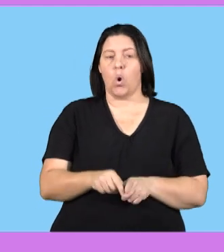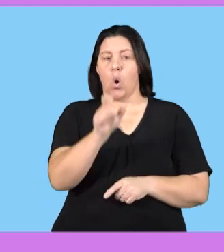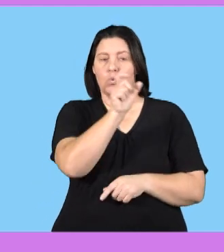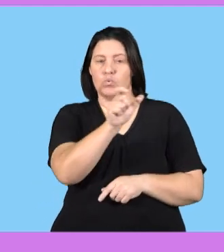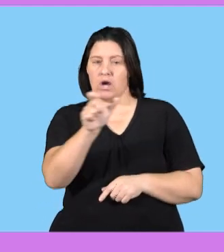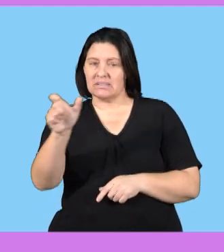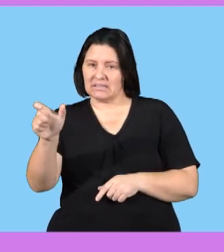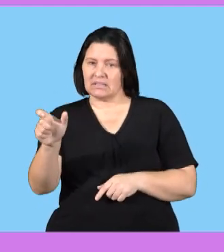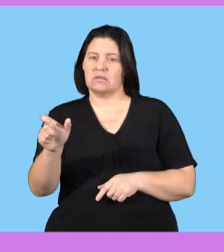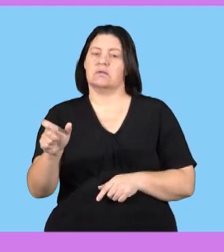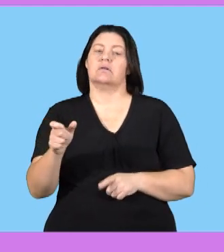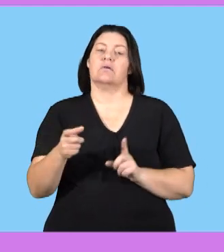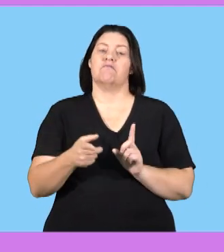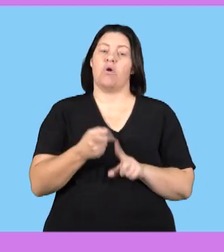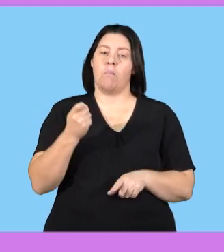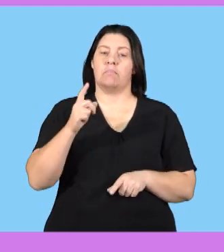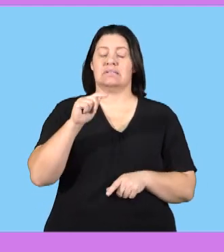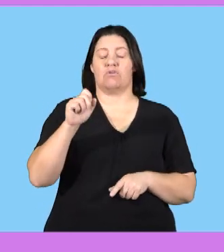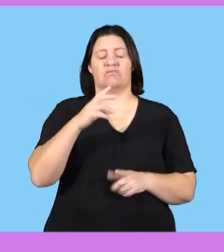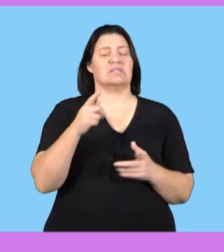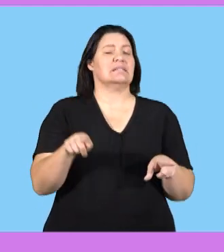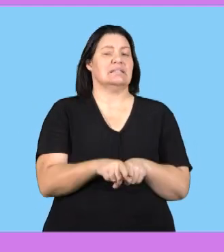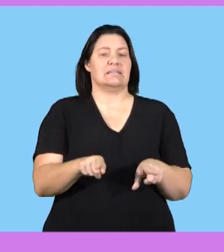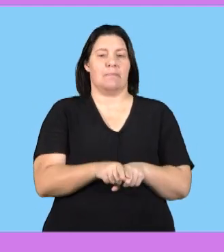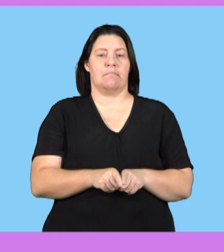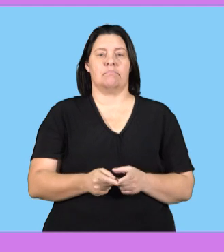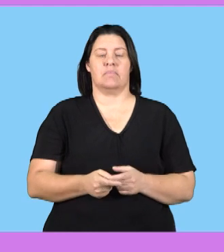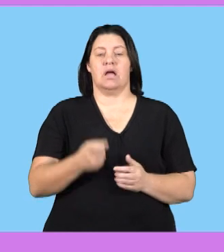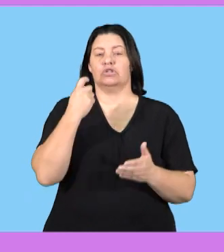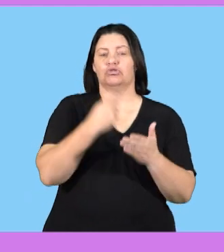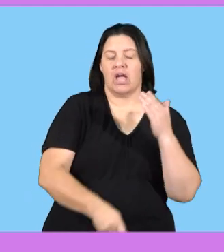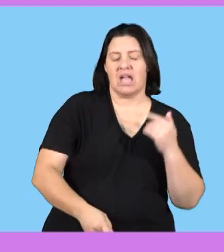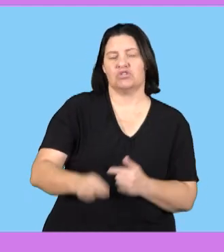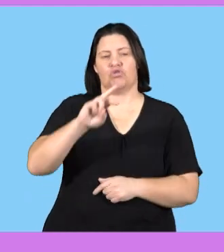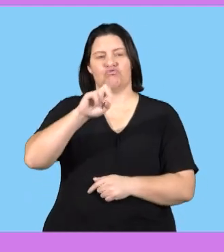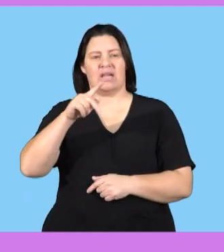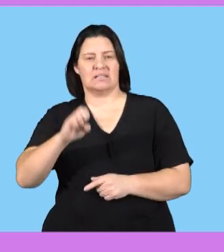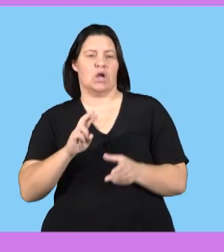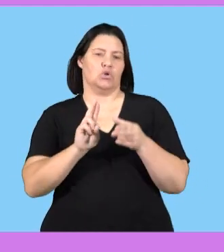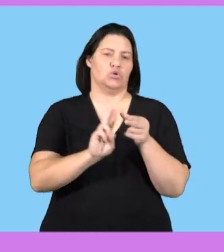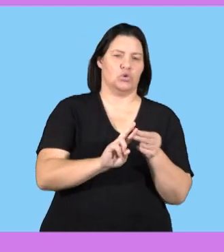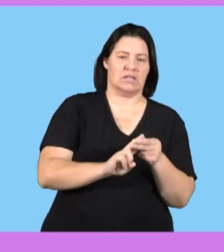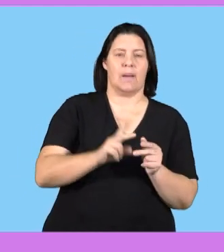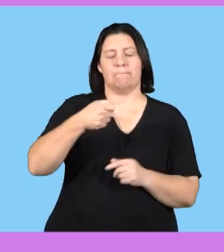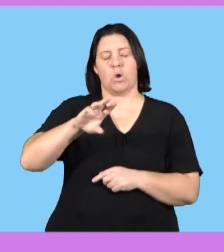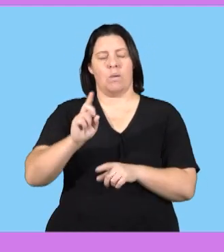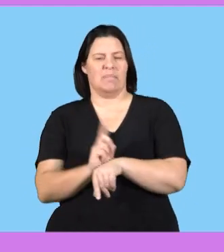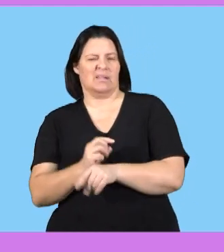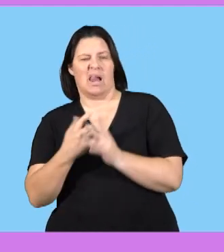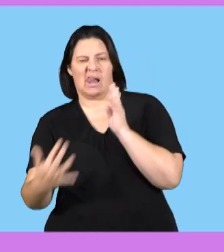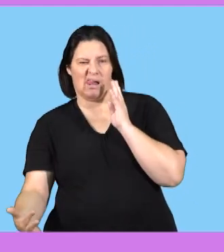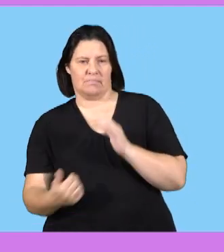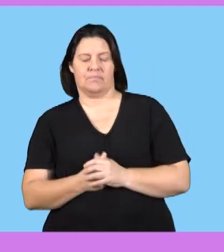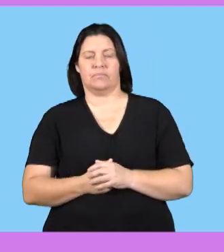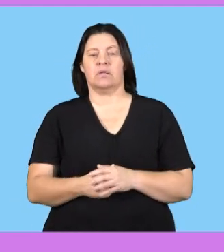be familiar with the terminology related to tariffs. For example, charge, rate, unit, and so forth.